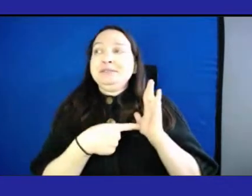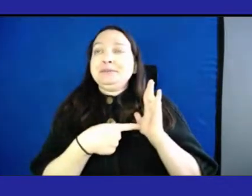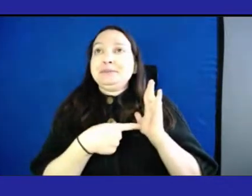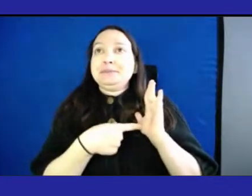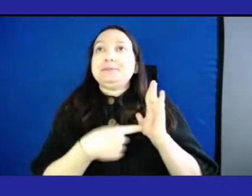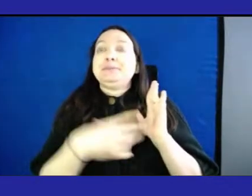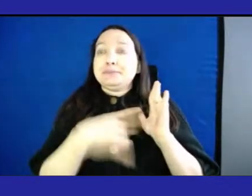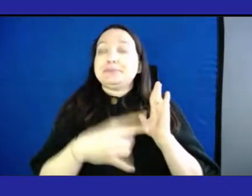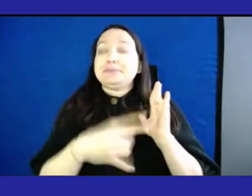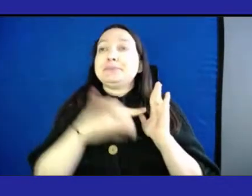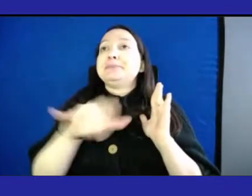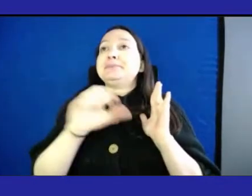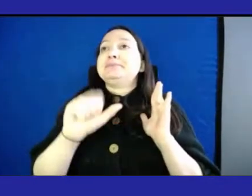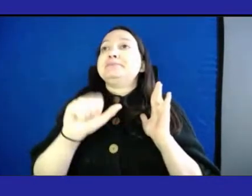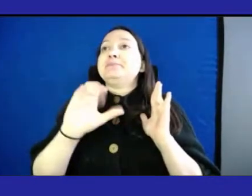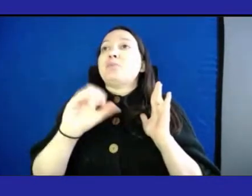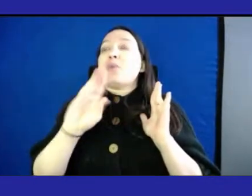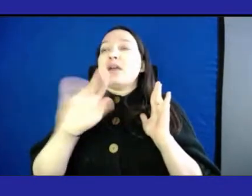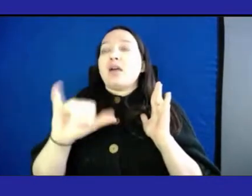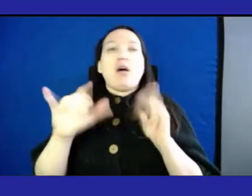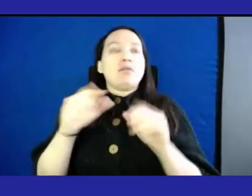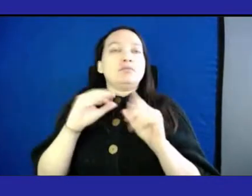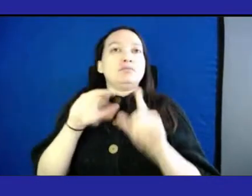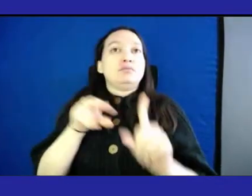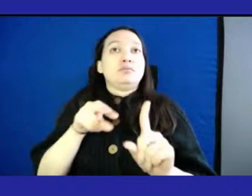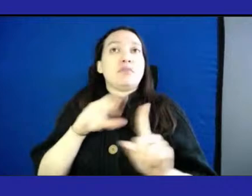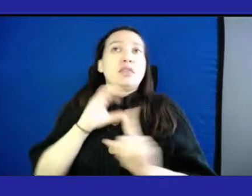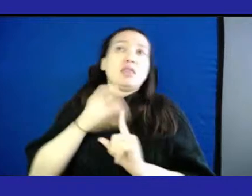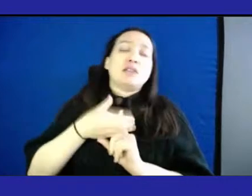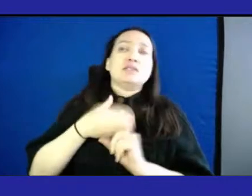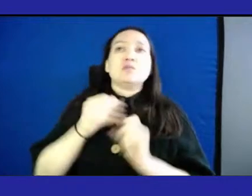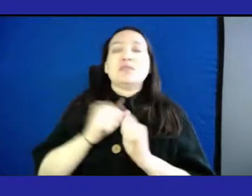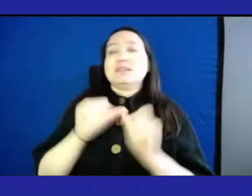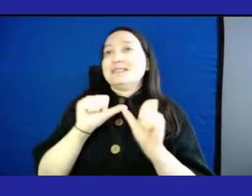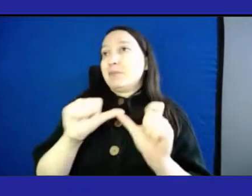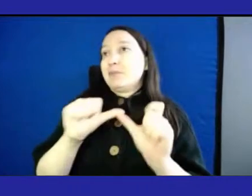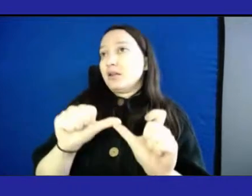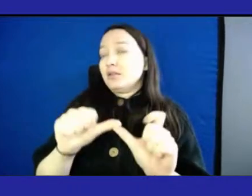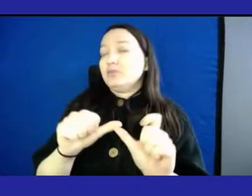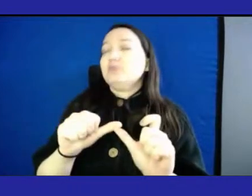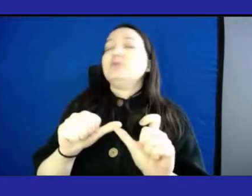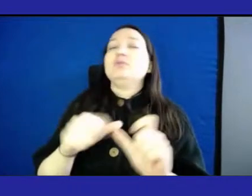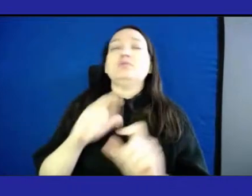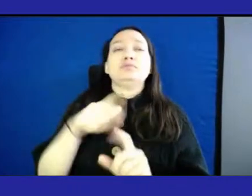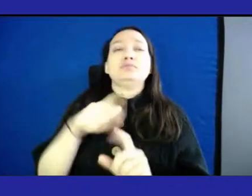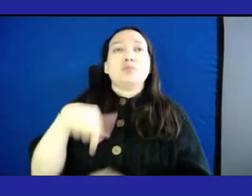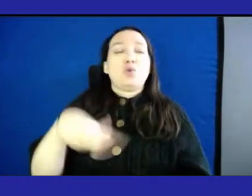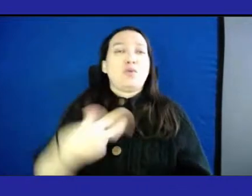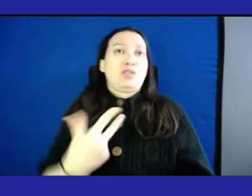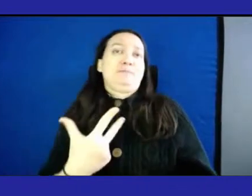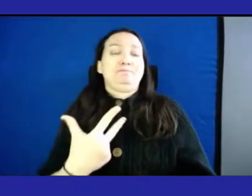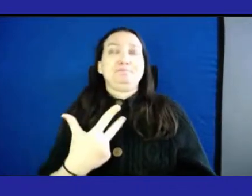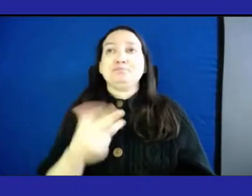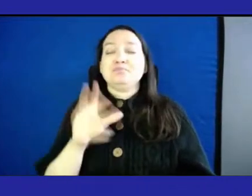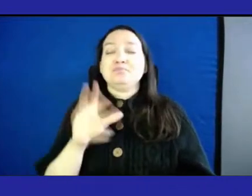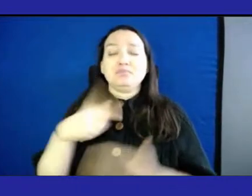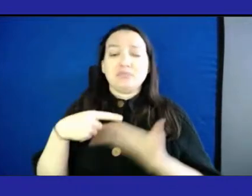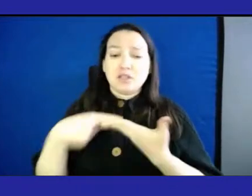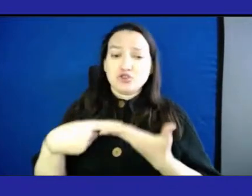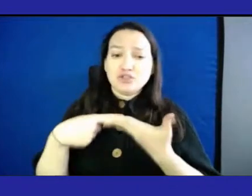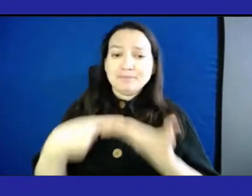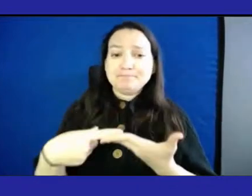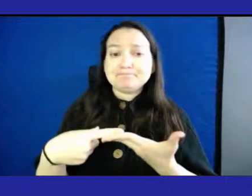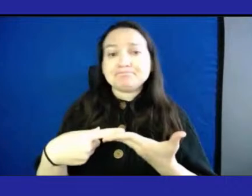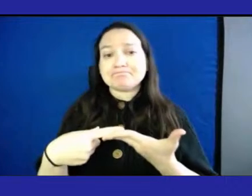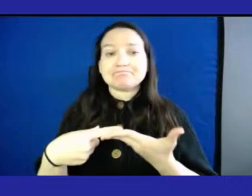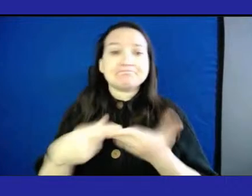Jacoby had a sustainability lens on their project this last quarter. And so we're in discussion, should we be looking at, you know, tons